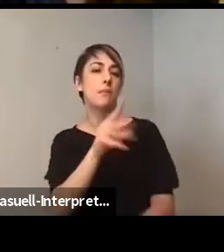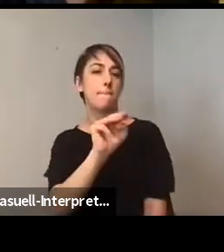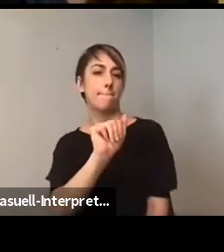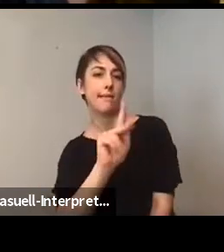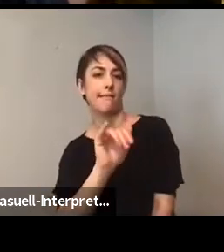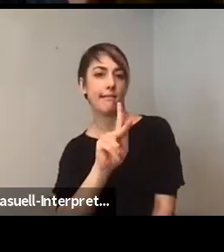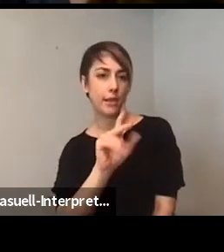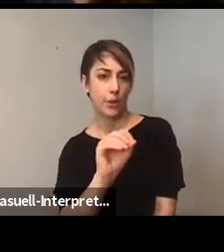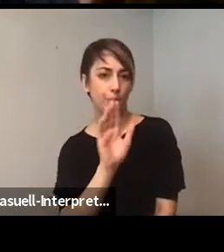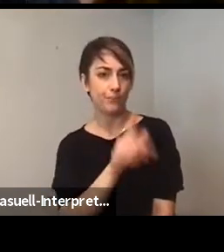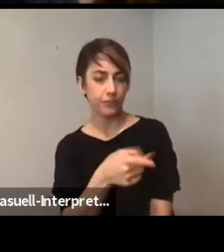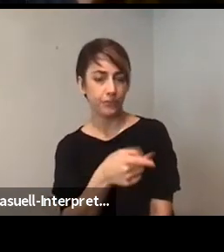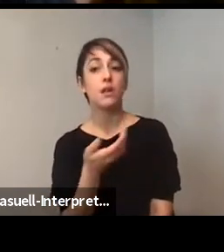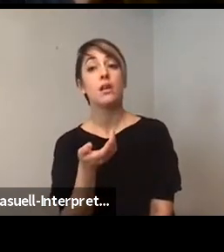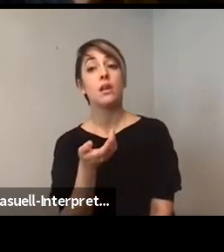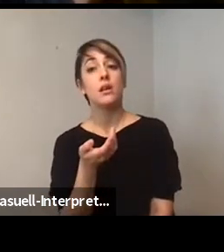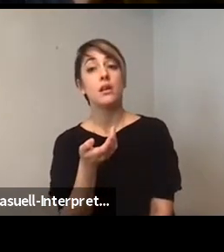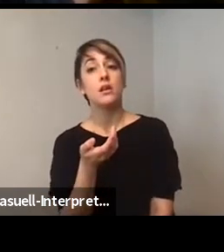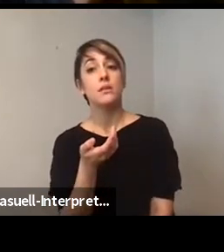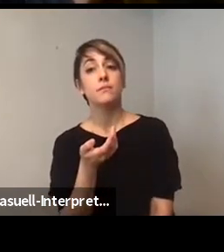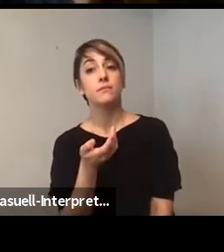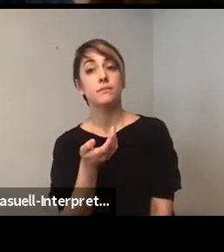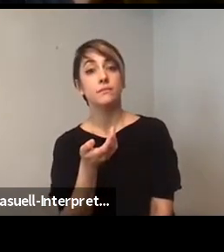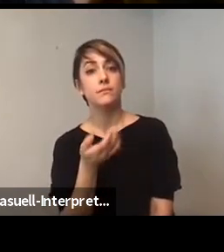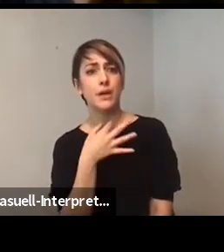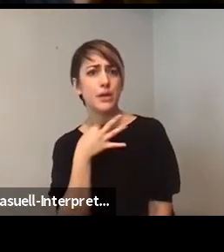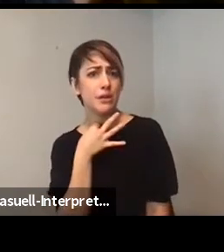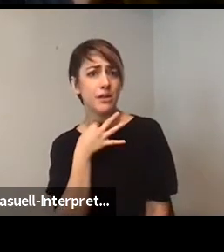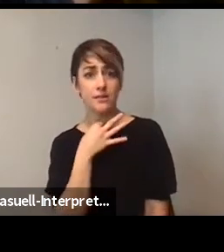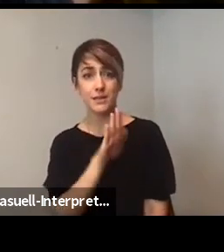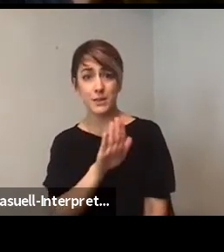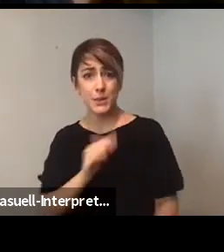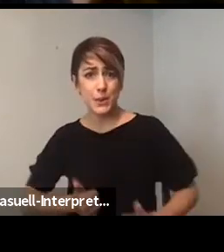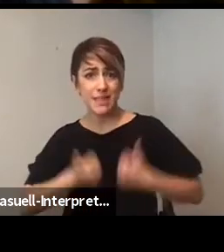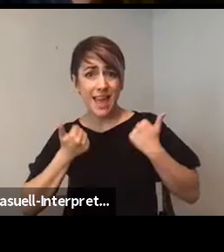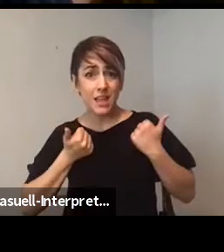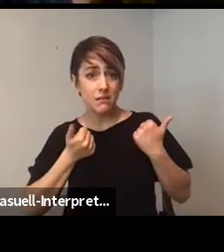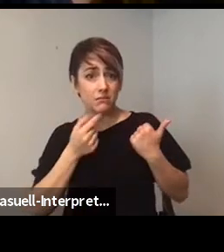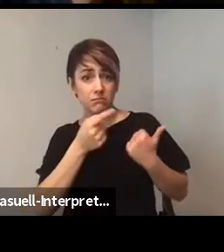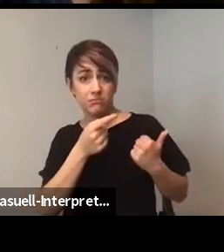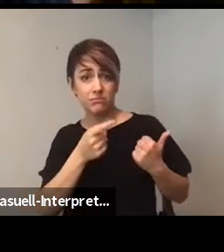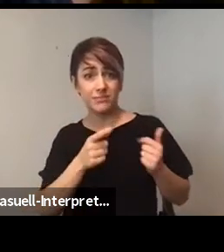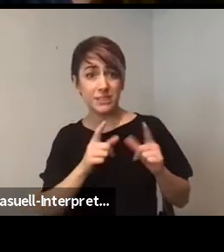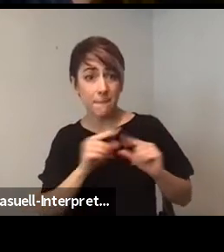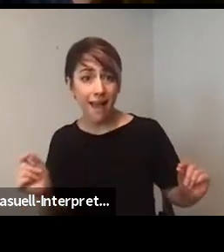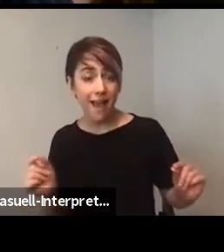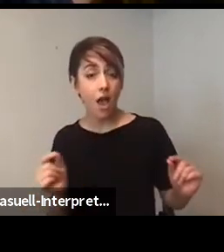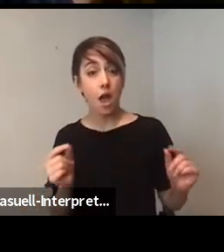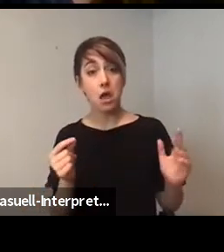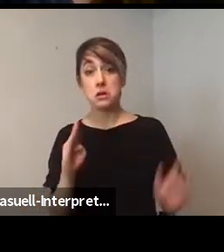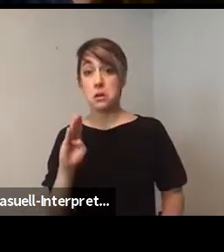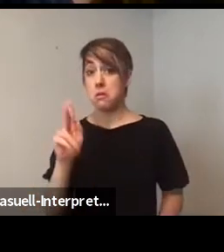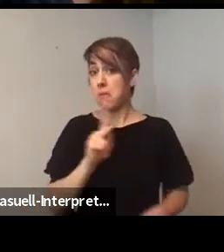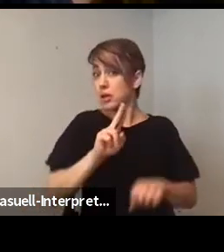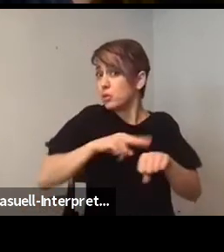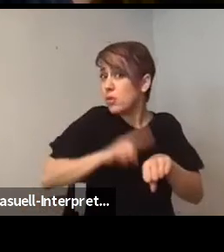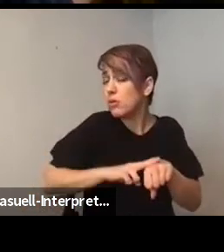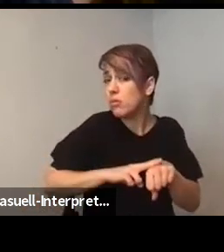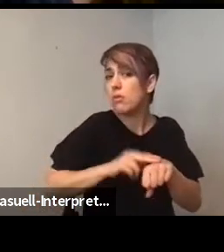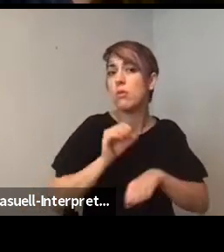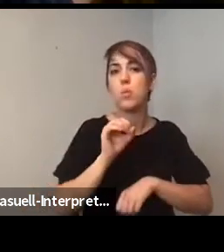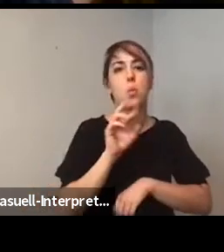has life returned to sort of normality now in Japan where you are, or is there still social distancing?